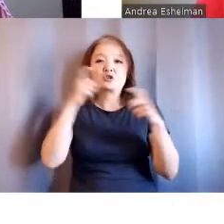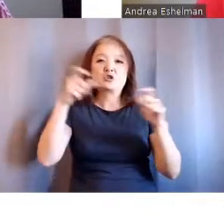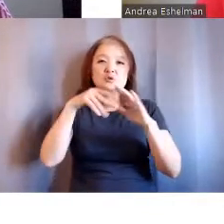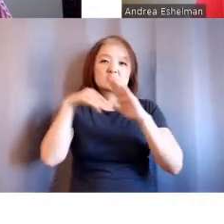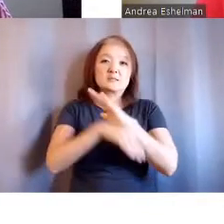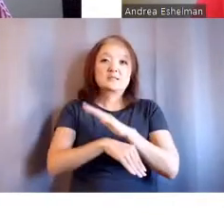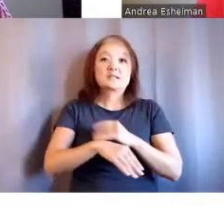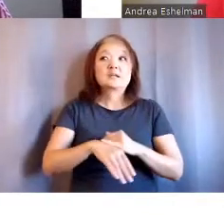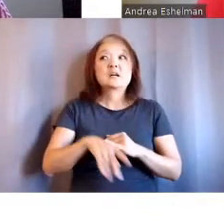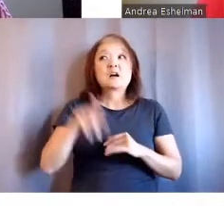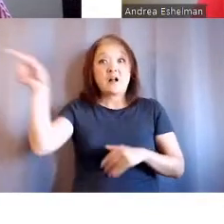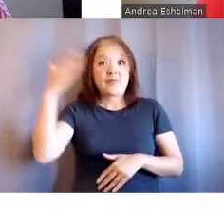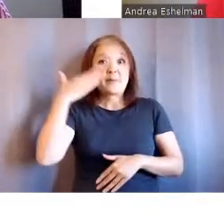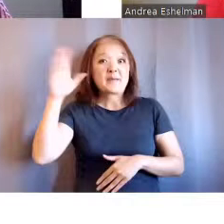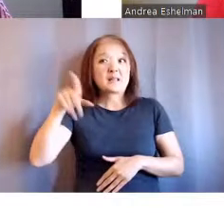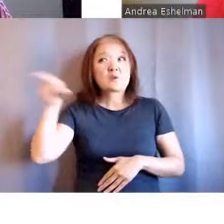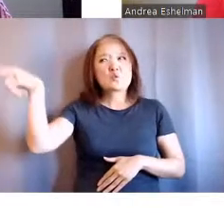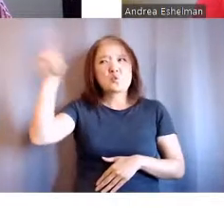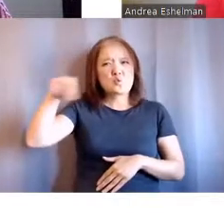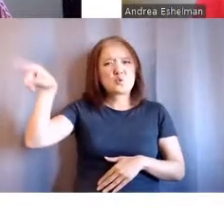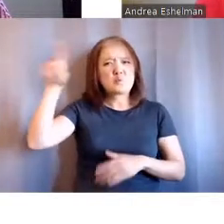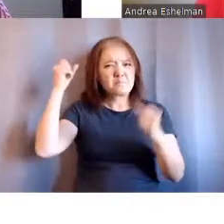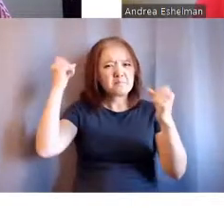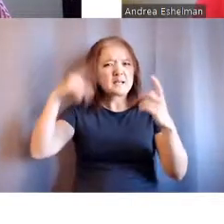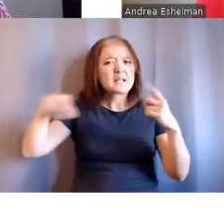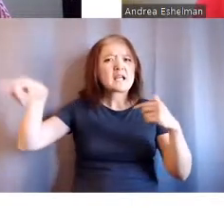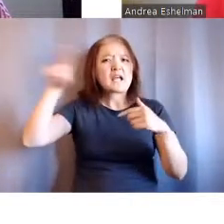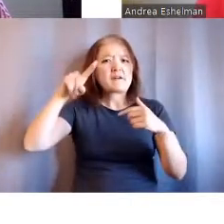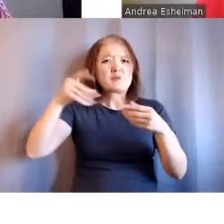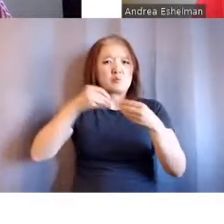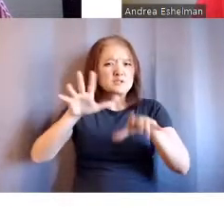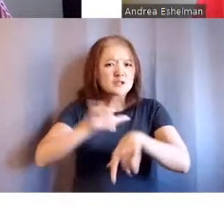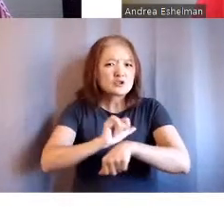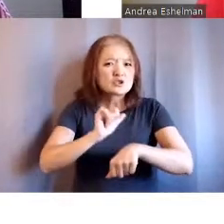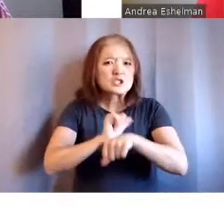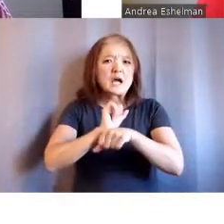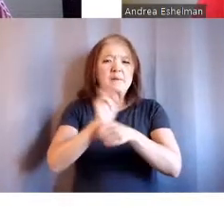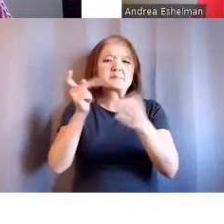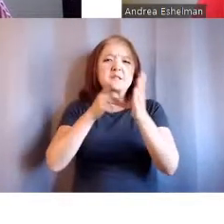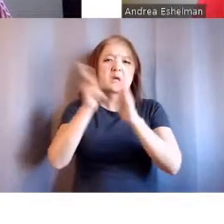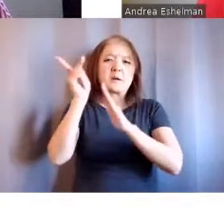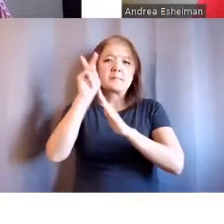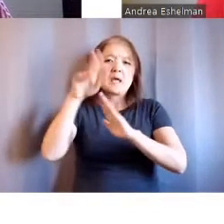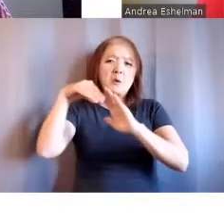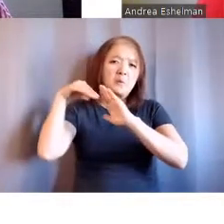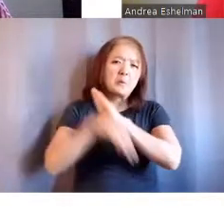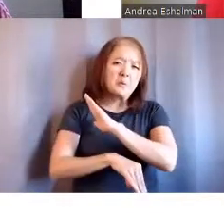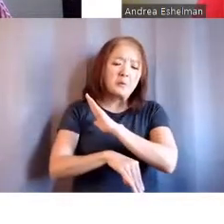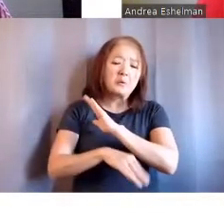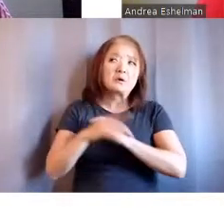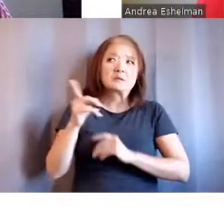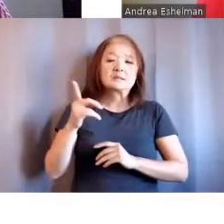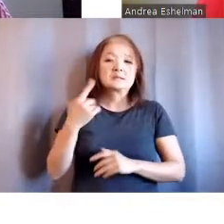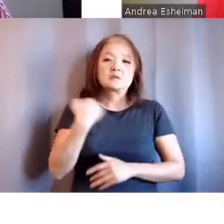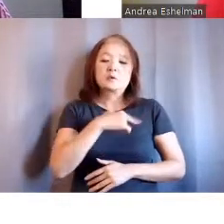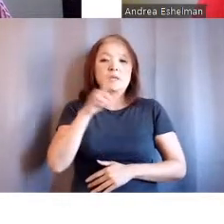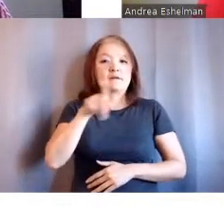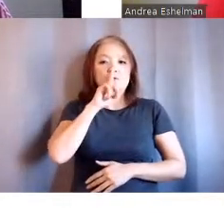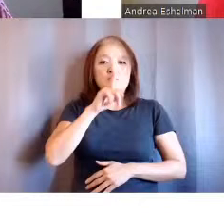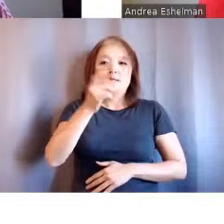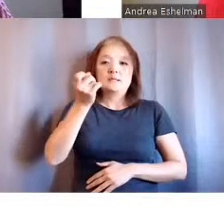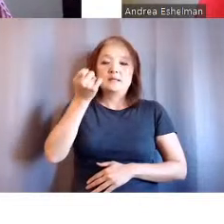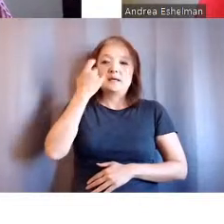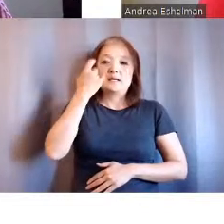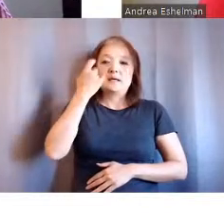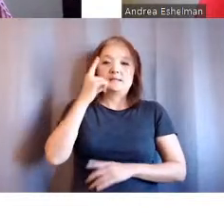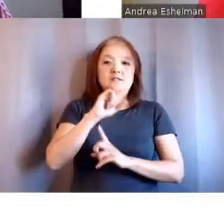we have seen huge pay cuts for them, teachers losing their jobs. And I think we just have to be, you know, understanding what's going on